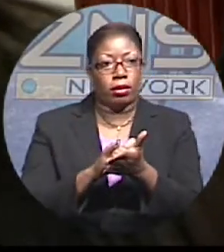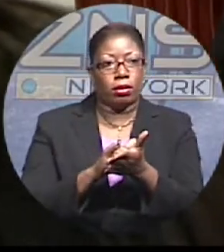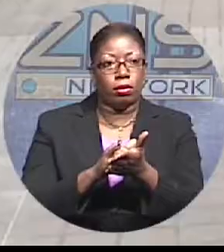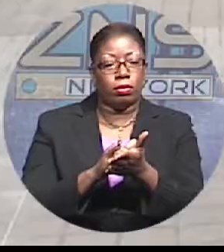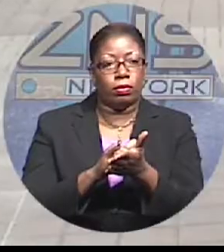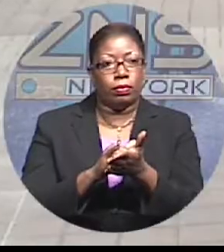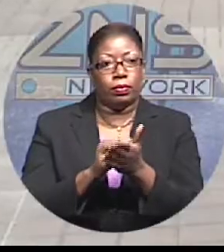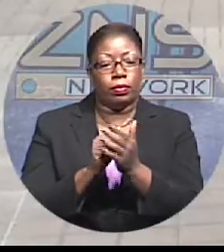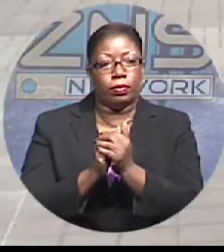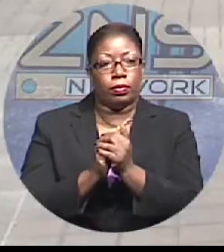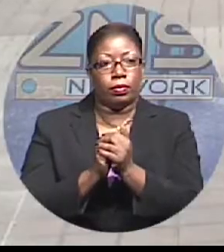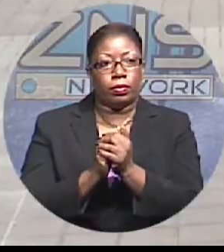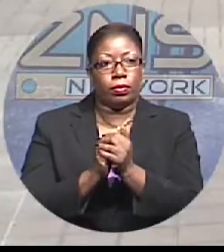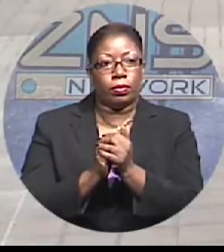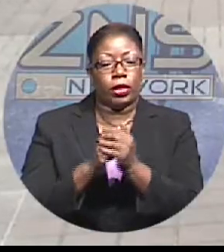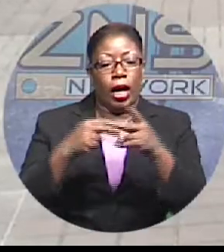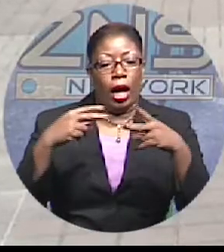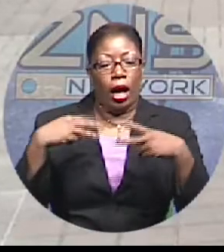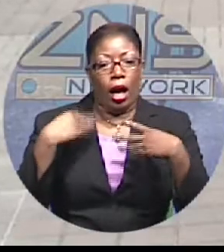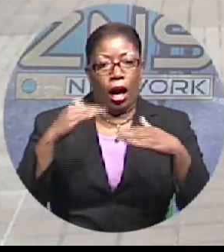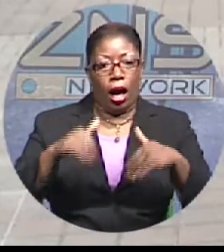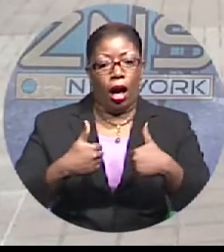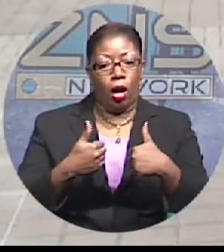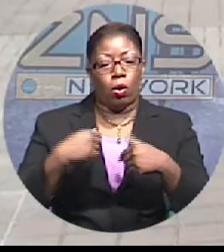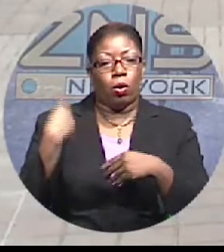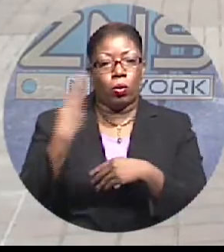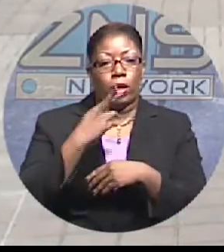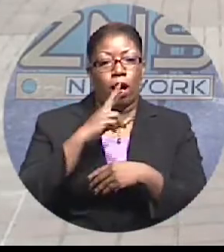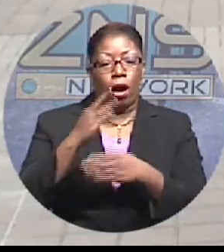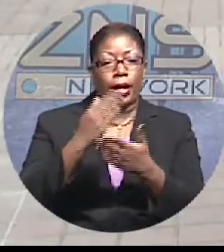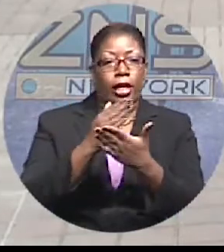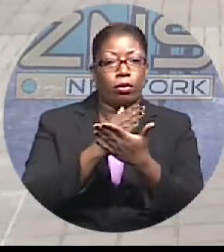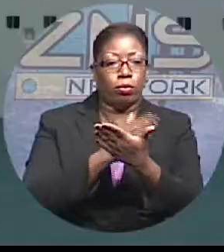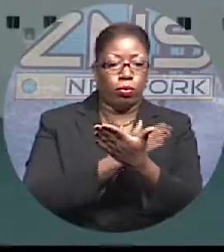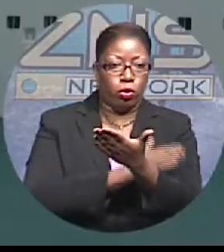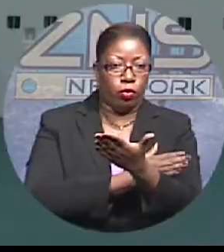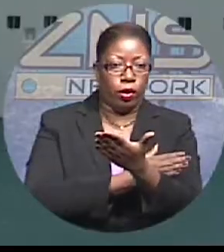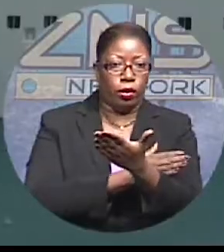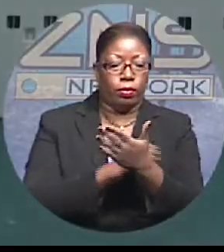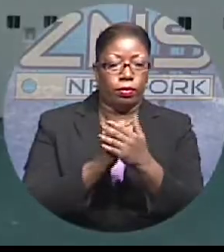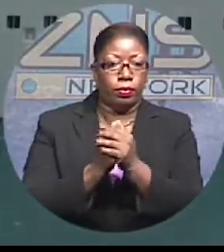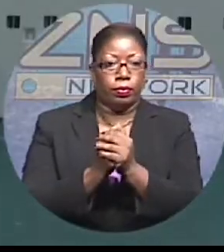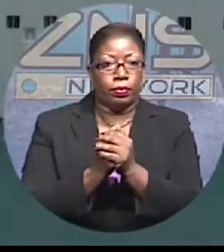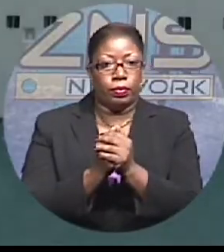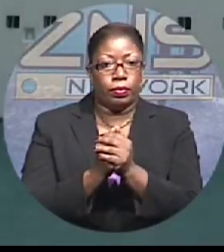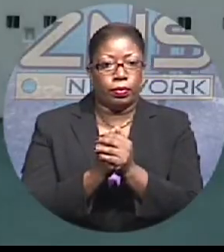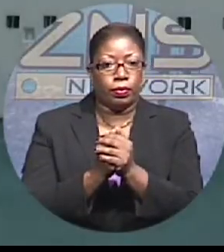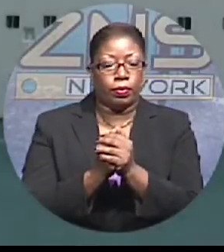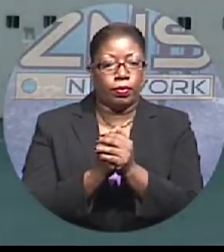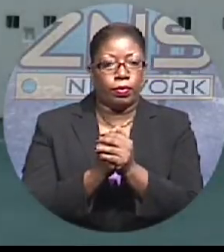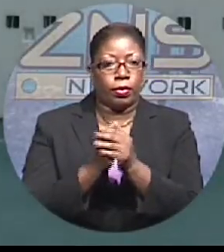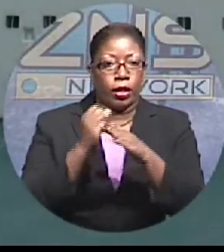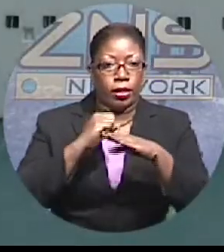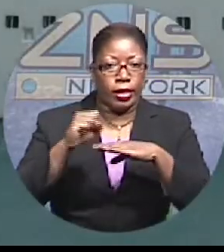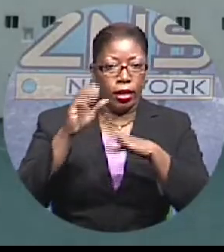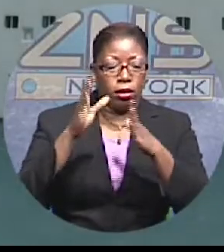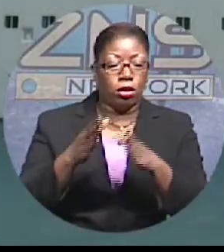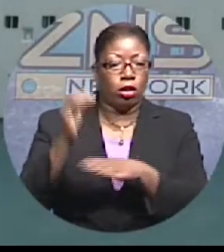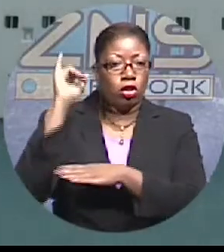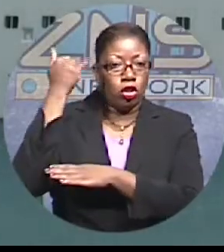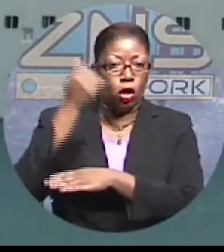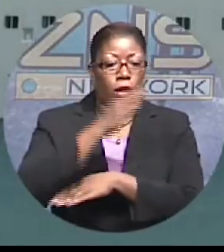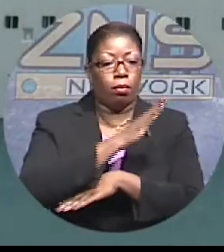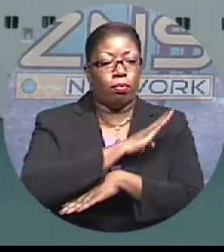but also how we're improving the entire Welcome Festival place. Meanwhile, Senator John Boswick also